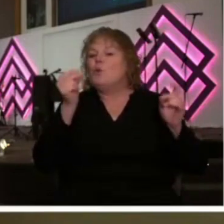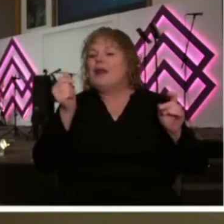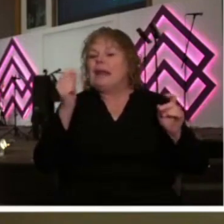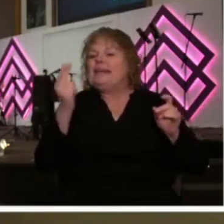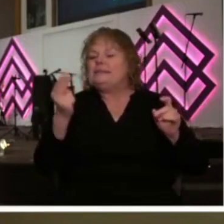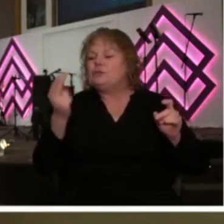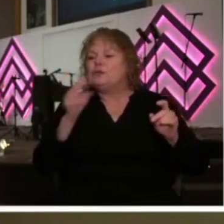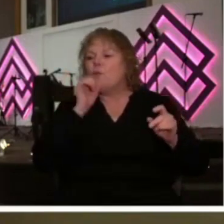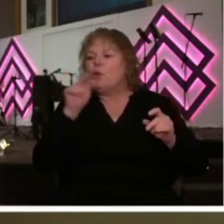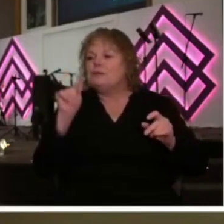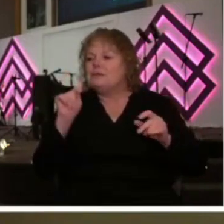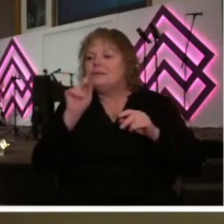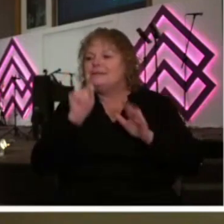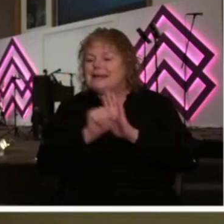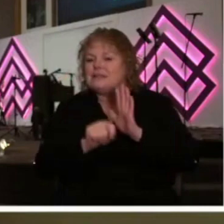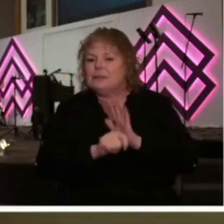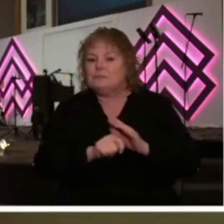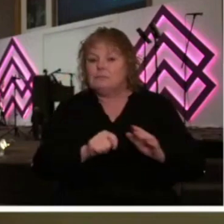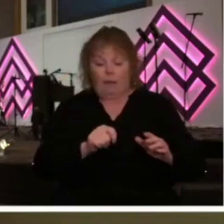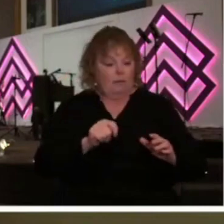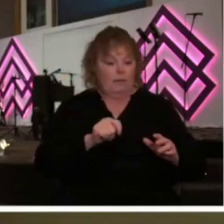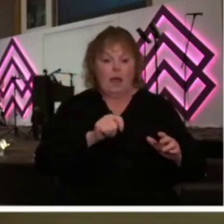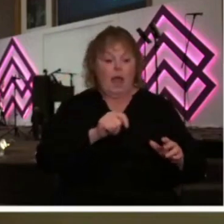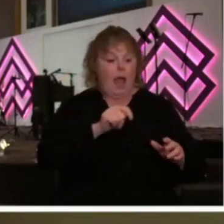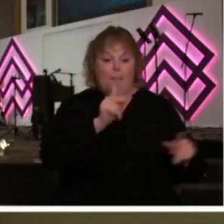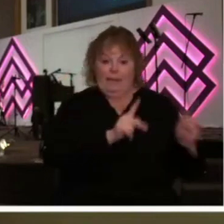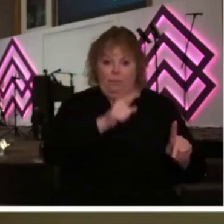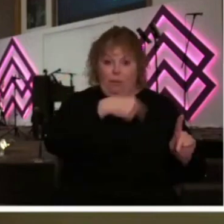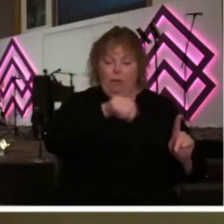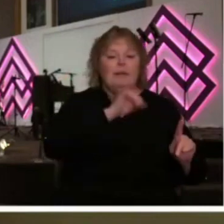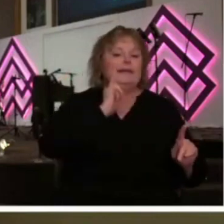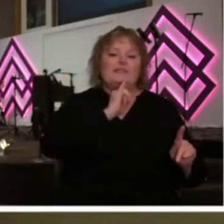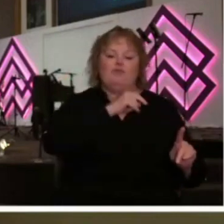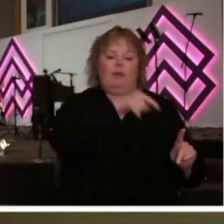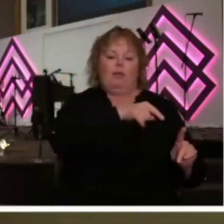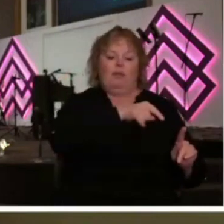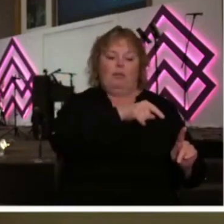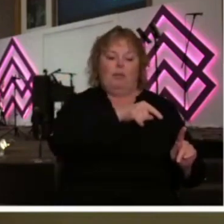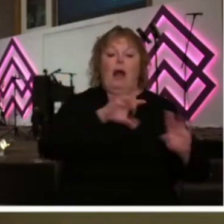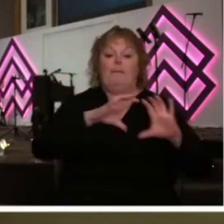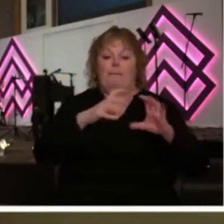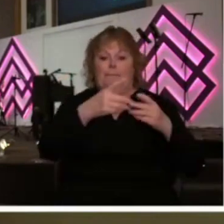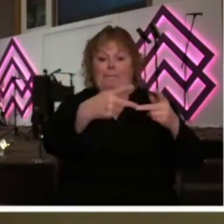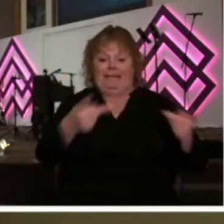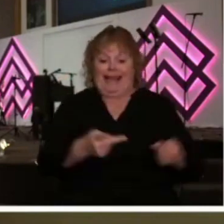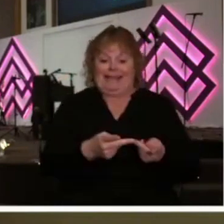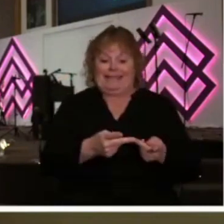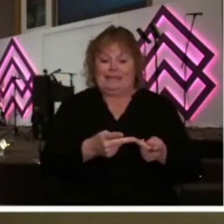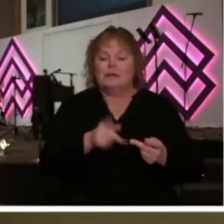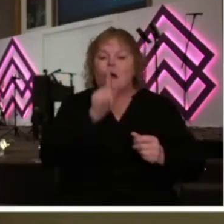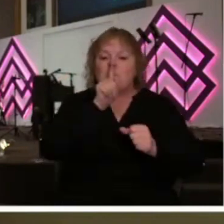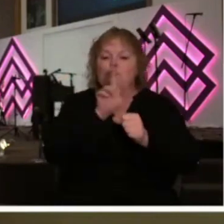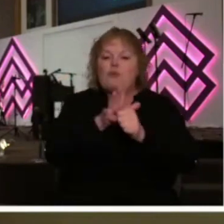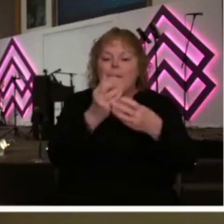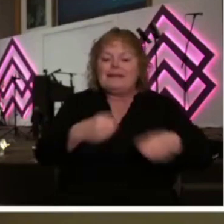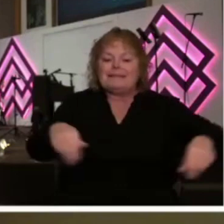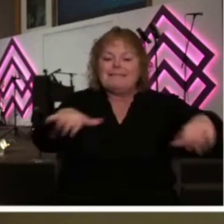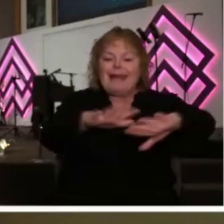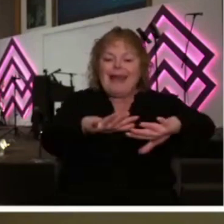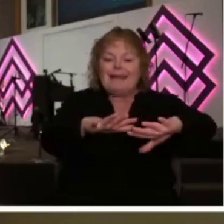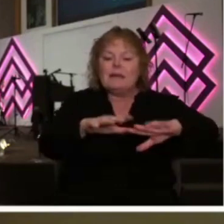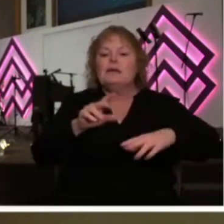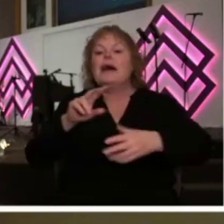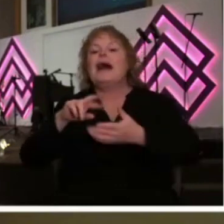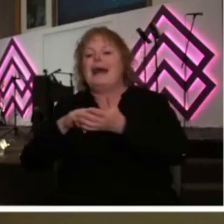learn. The Old Testament is about a people, Israel. It's about a place, a promised land. And it's